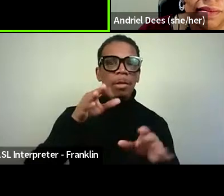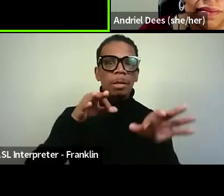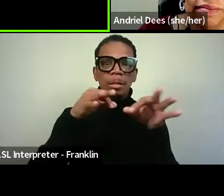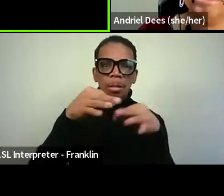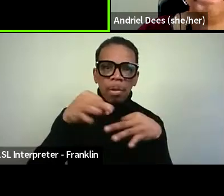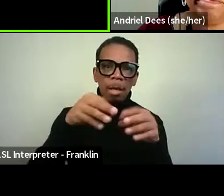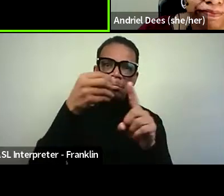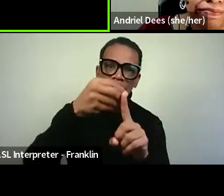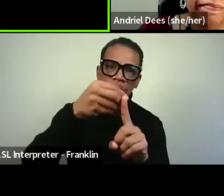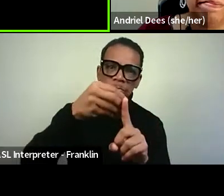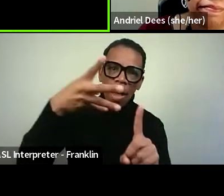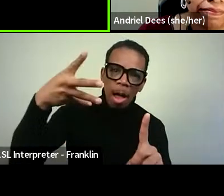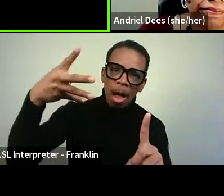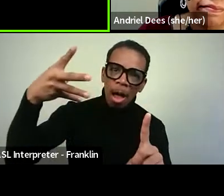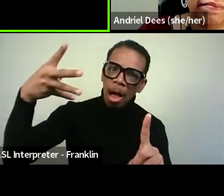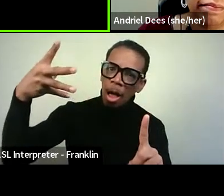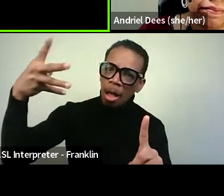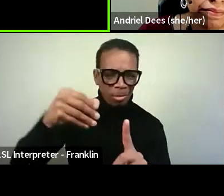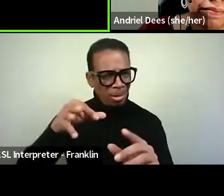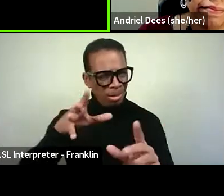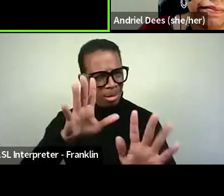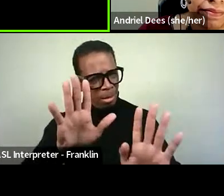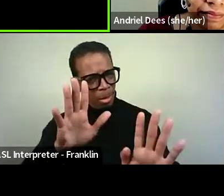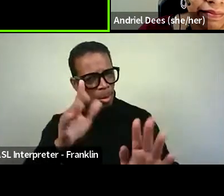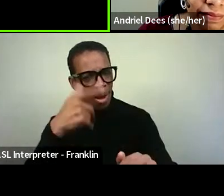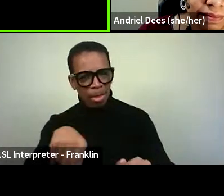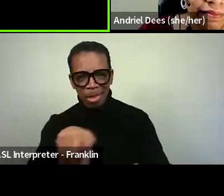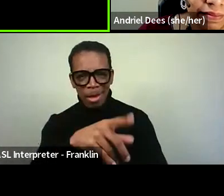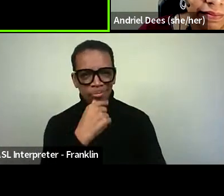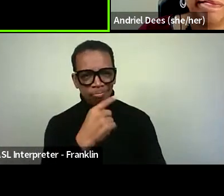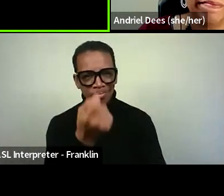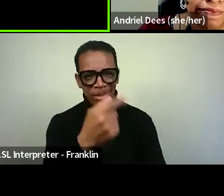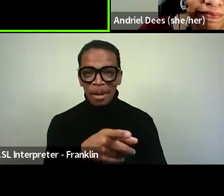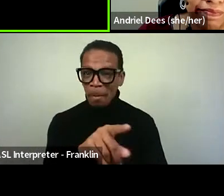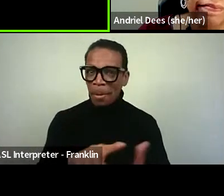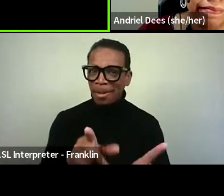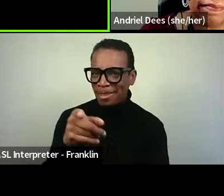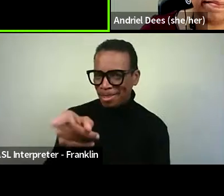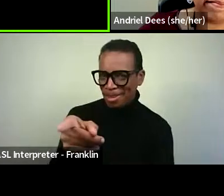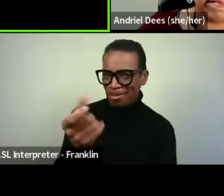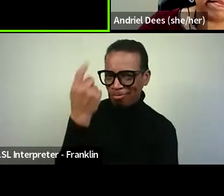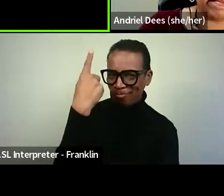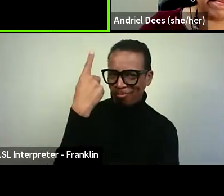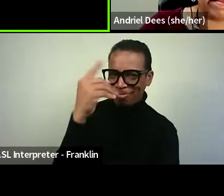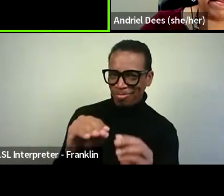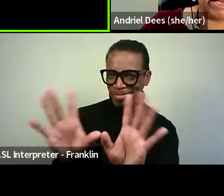single detail, because the person I'm talking to just gets it.